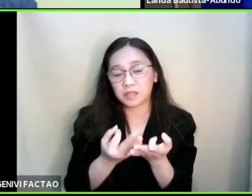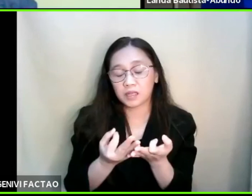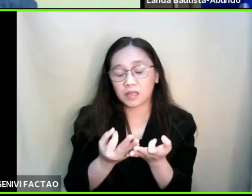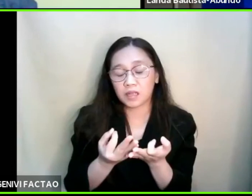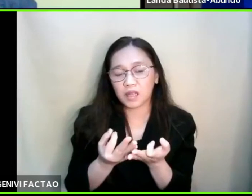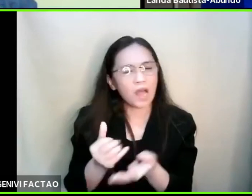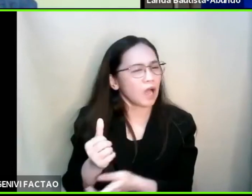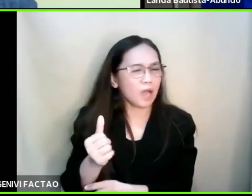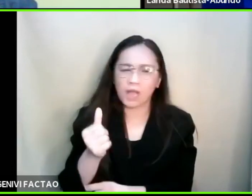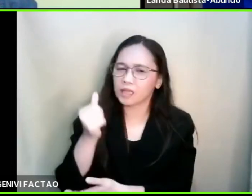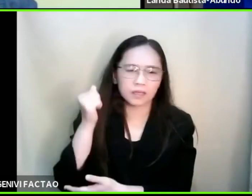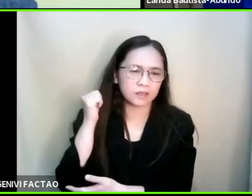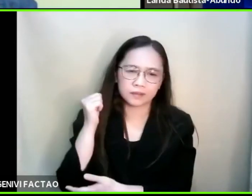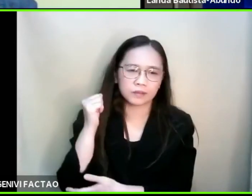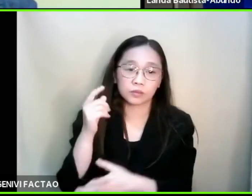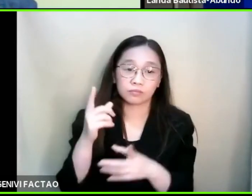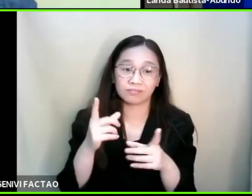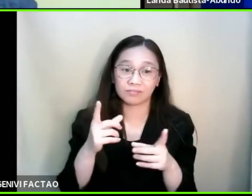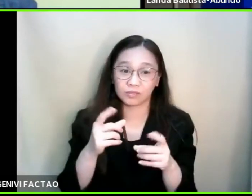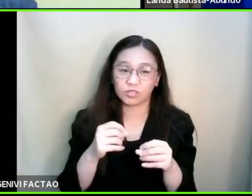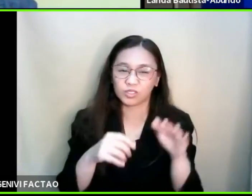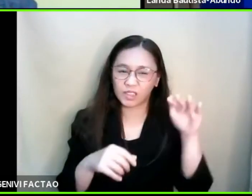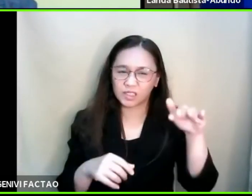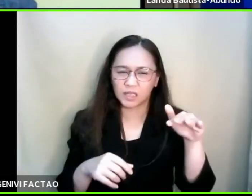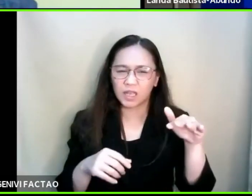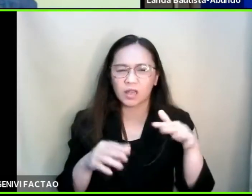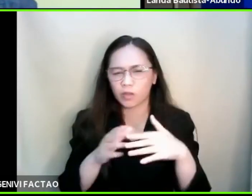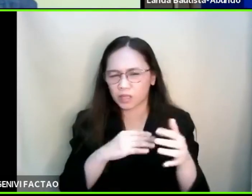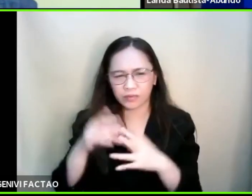it for whatever reasons, then you have to